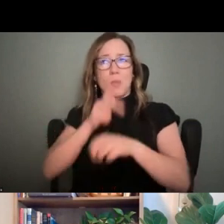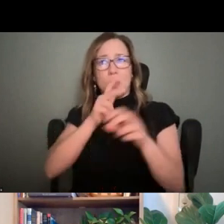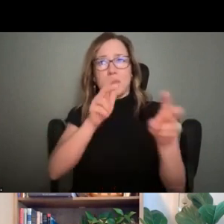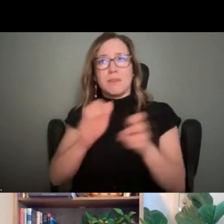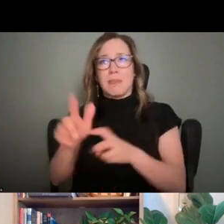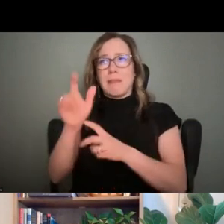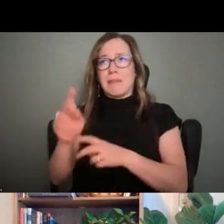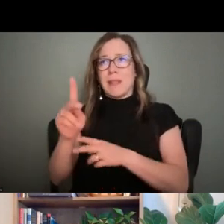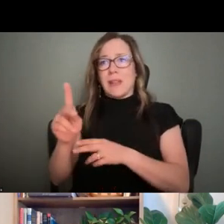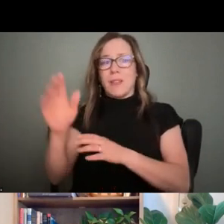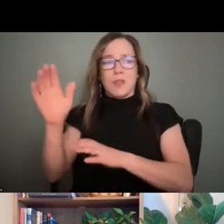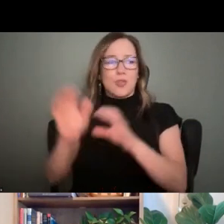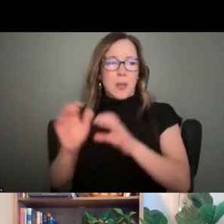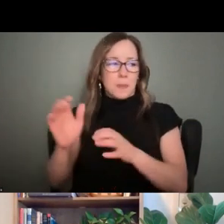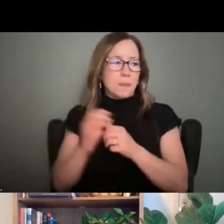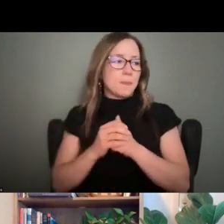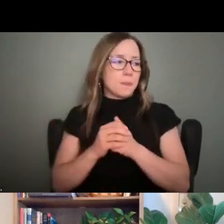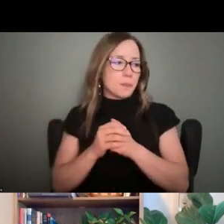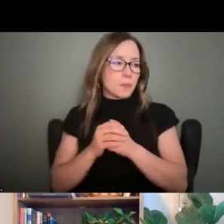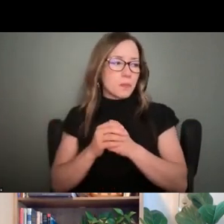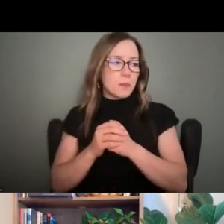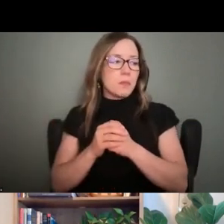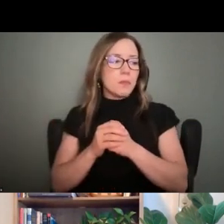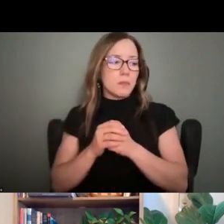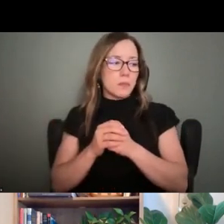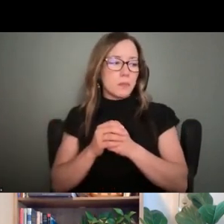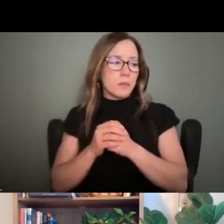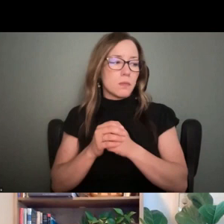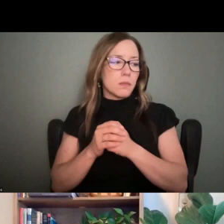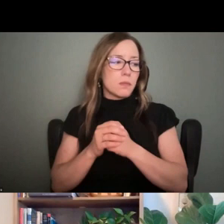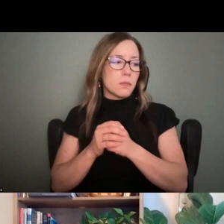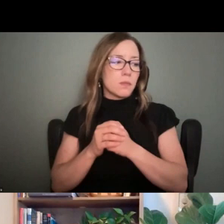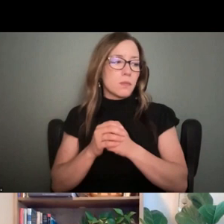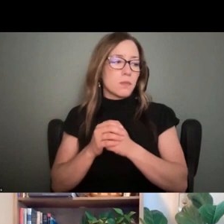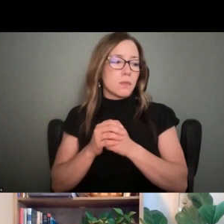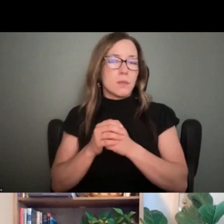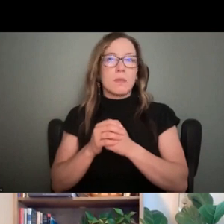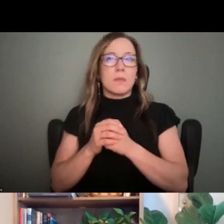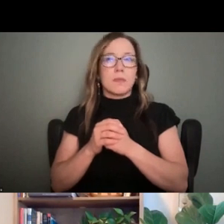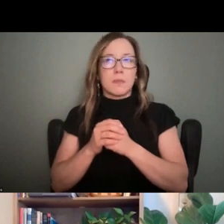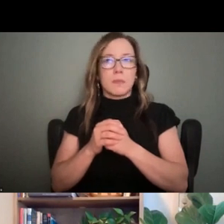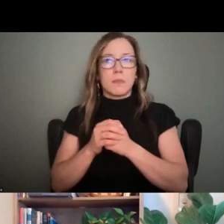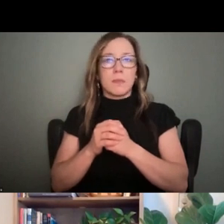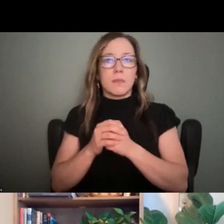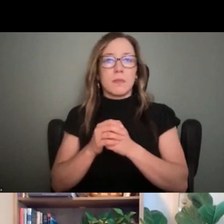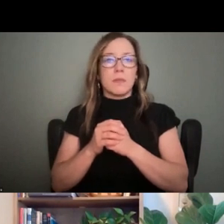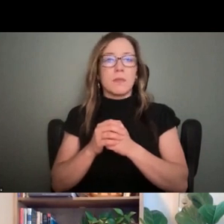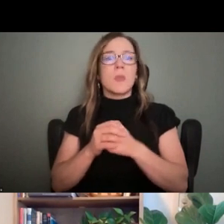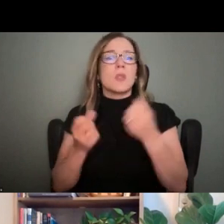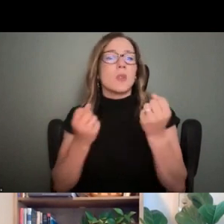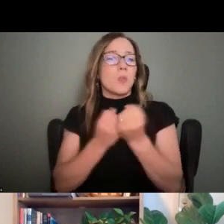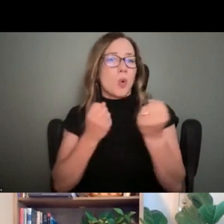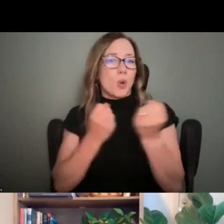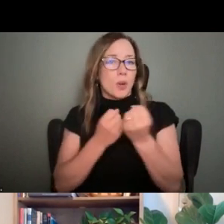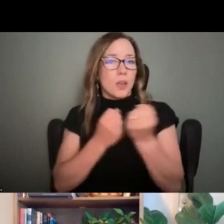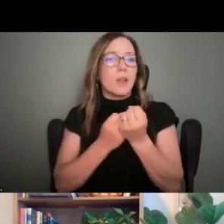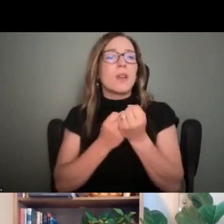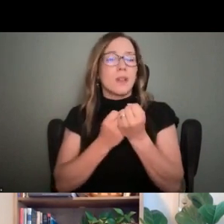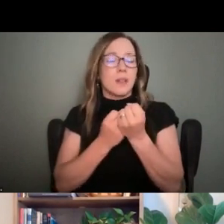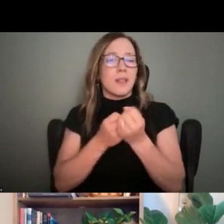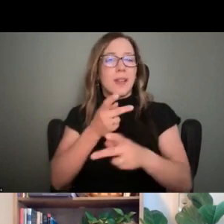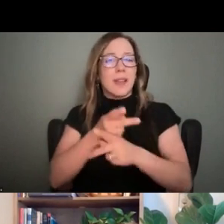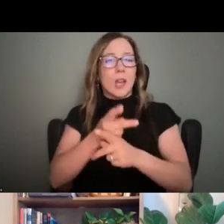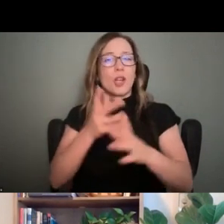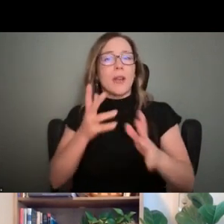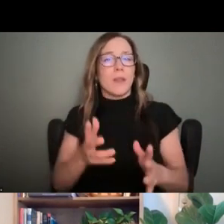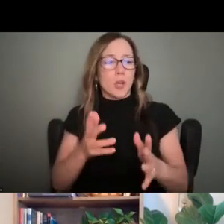in the chat. Today, we'll be focusing on supporting the social connectedness of family caregivers of older adults